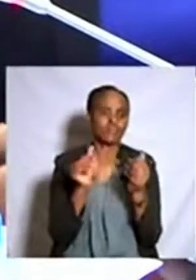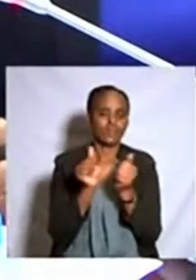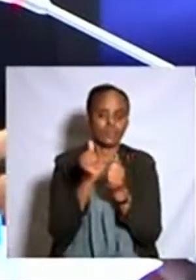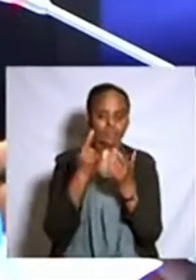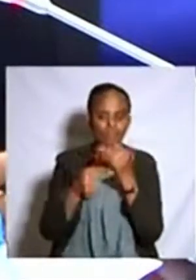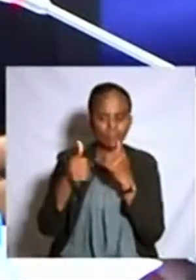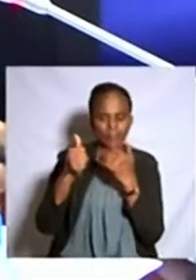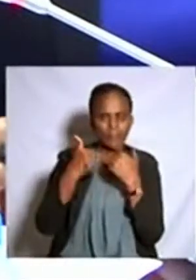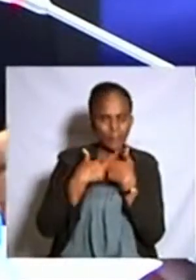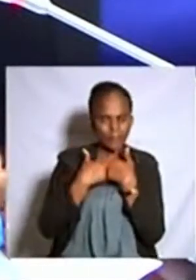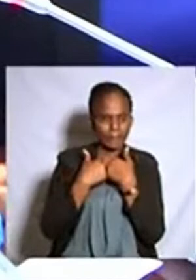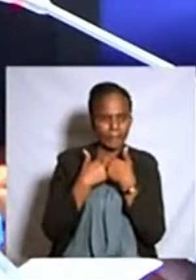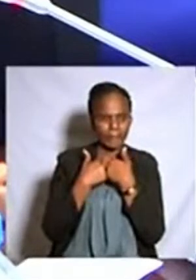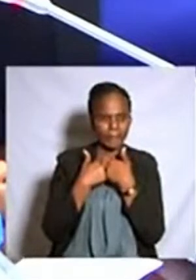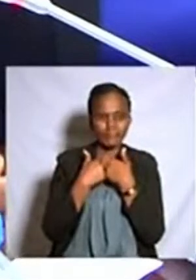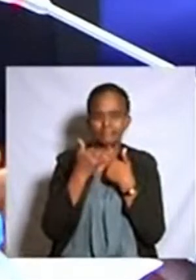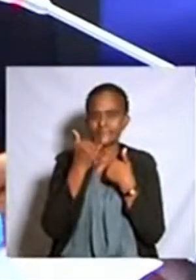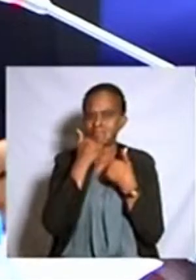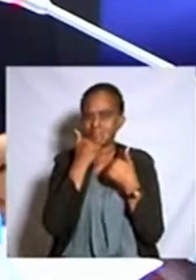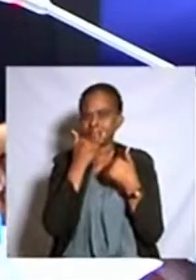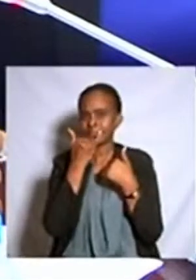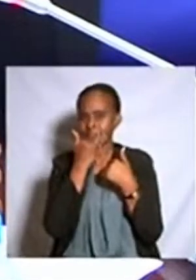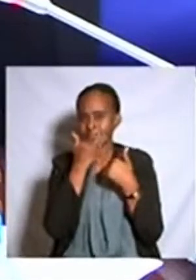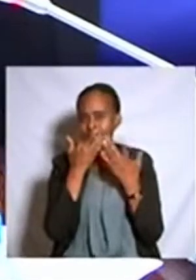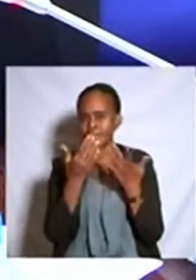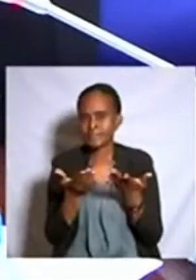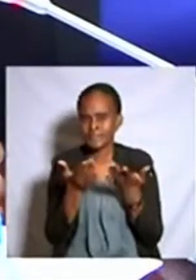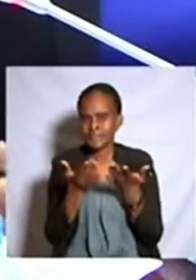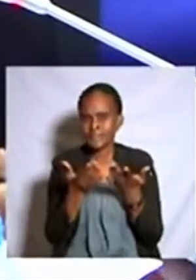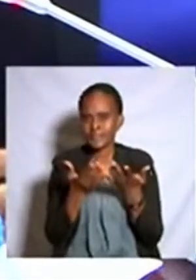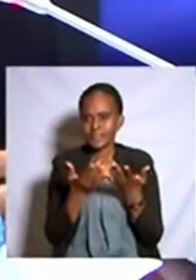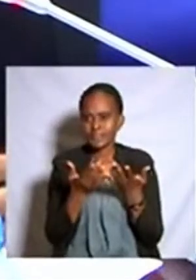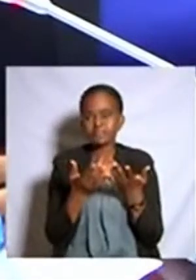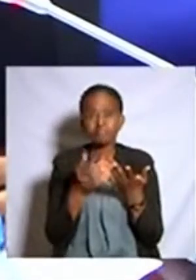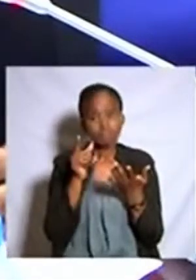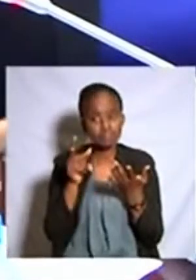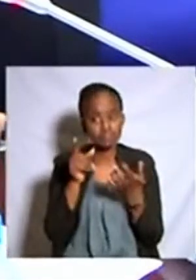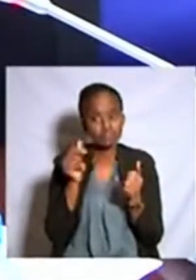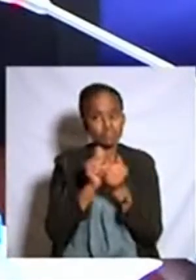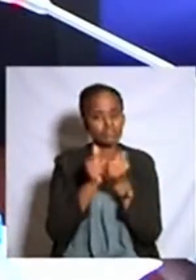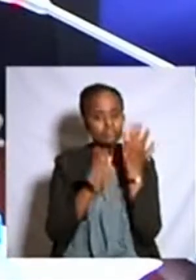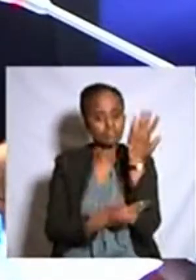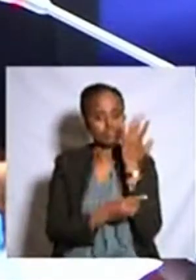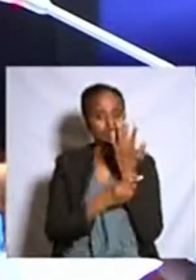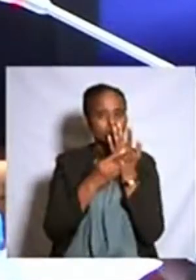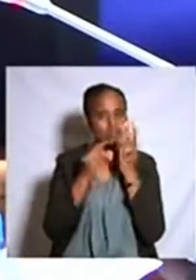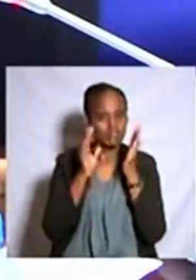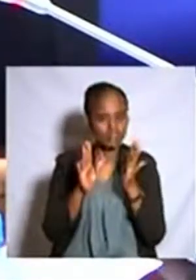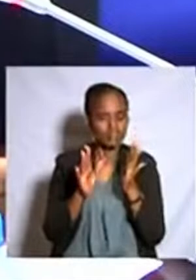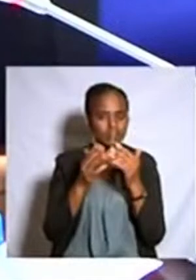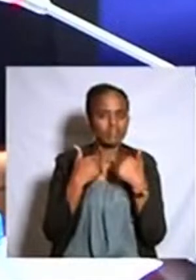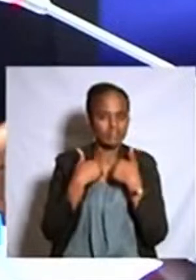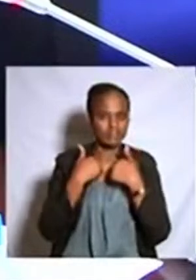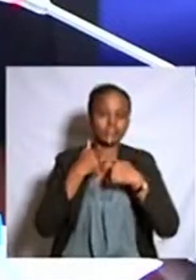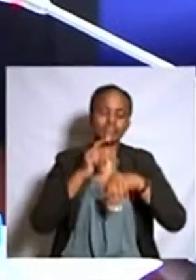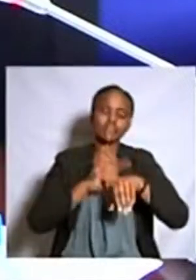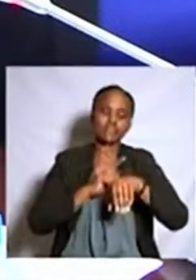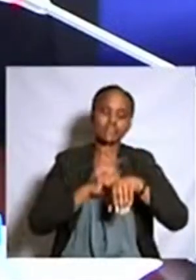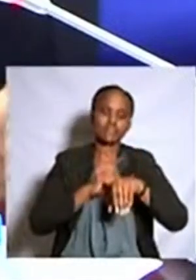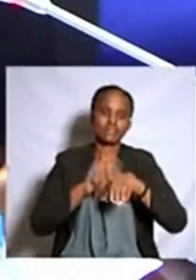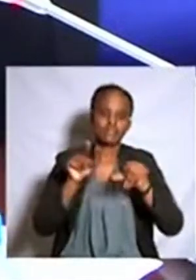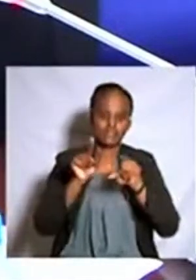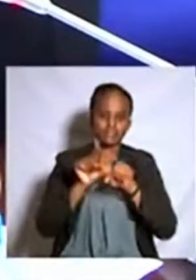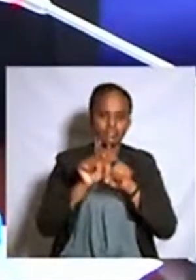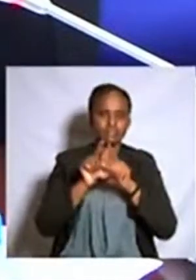you encounter as errors, and usually I think the developer have time